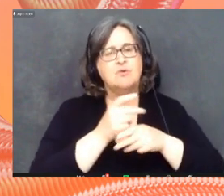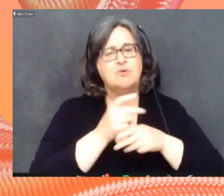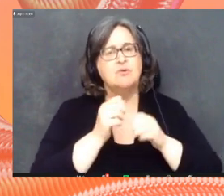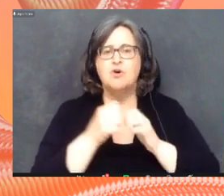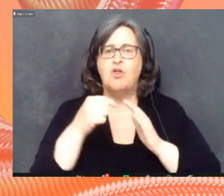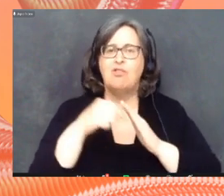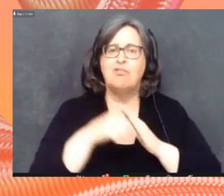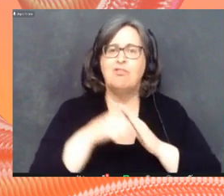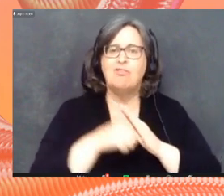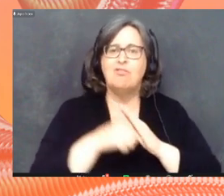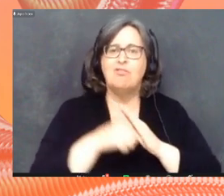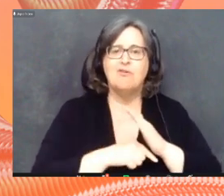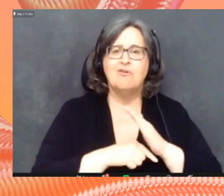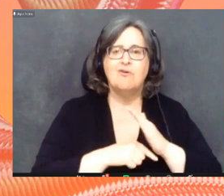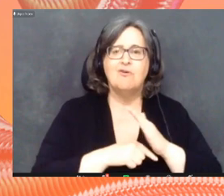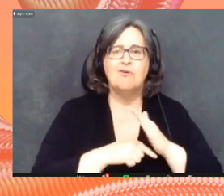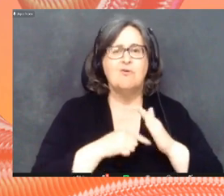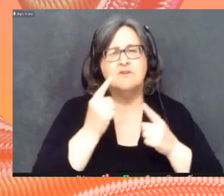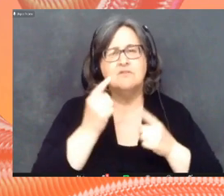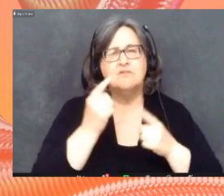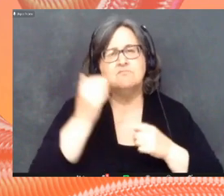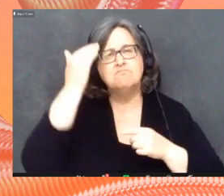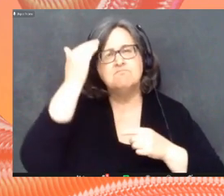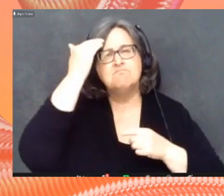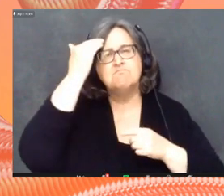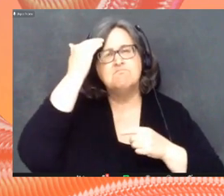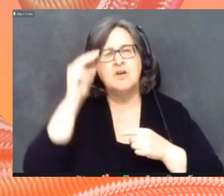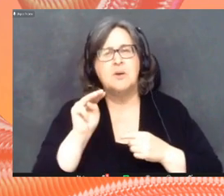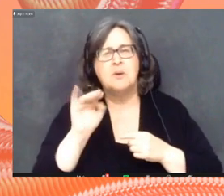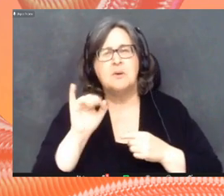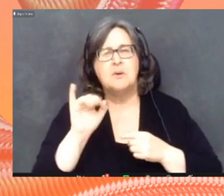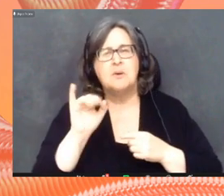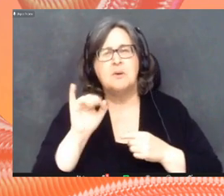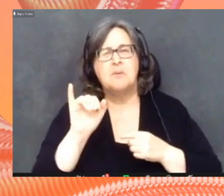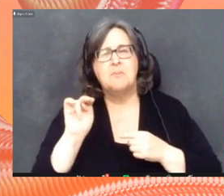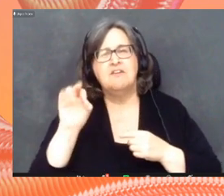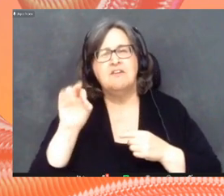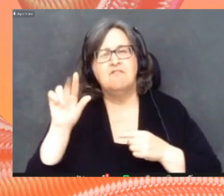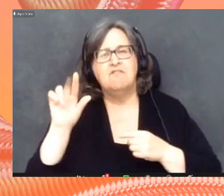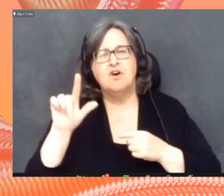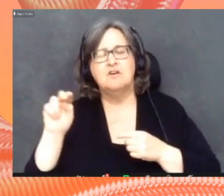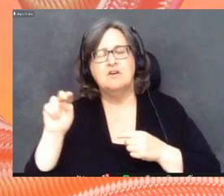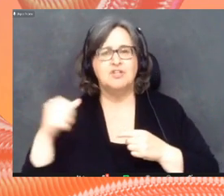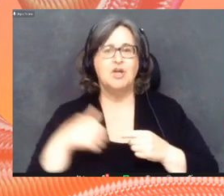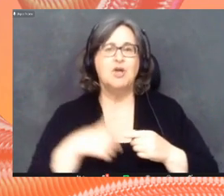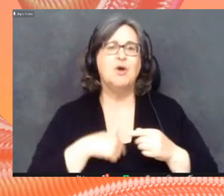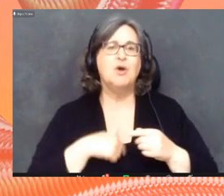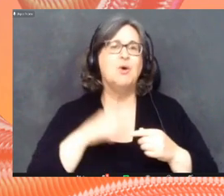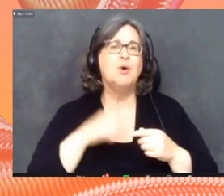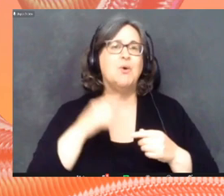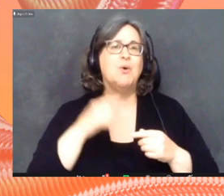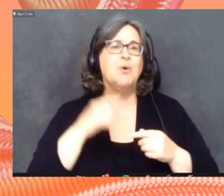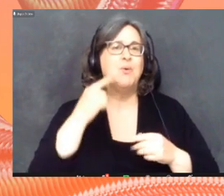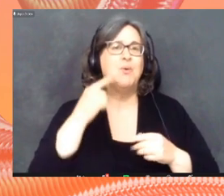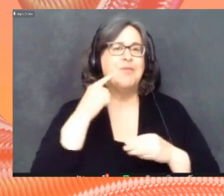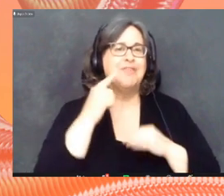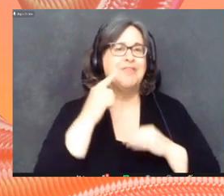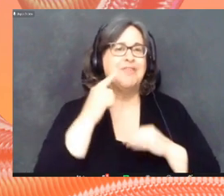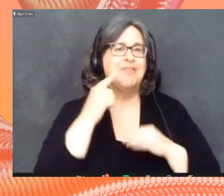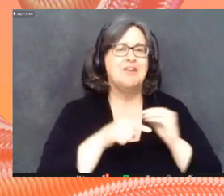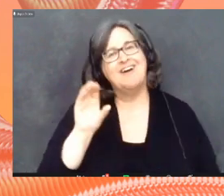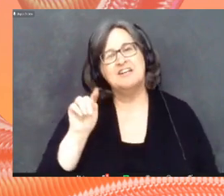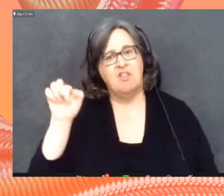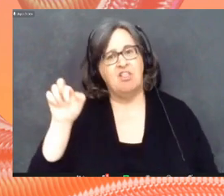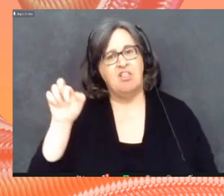thoughtful mindfulness. I love it. Because we always think in terms of Octavia Butler, who on one hand was like not